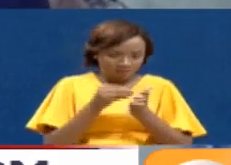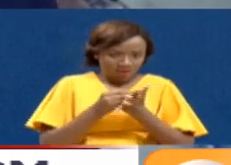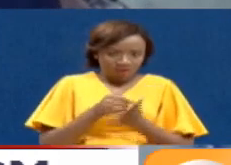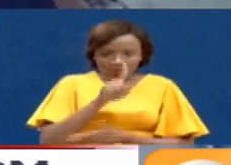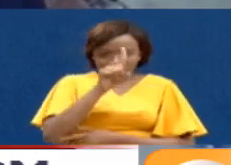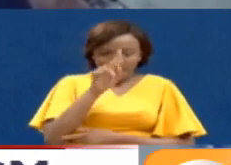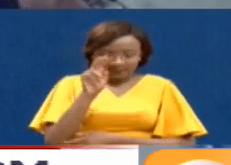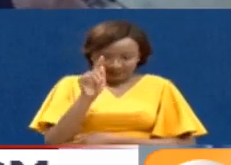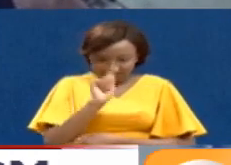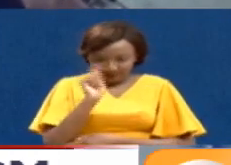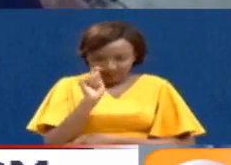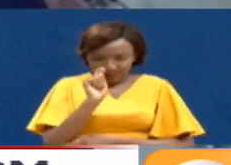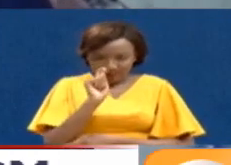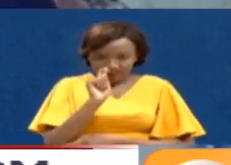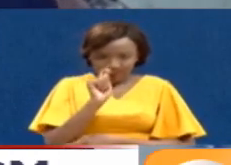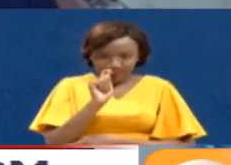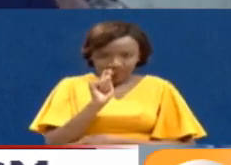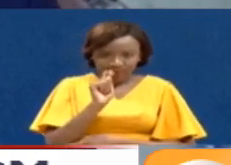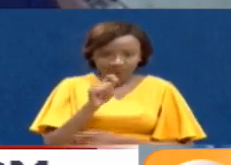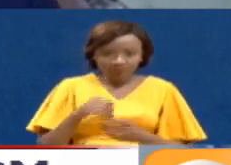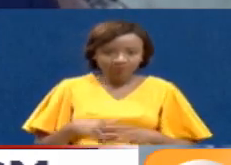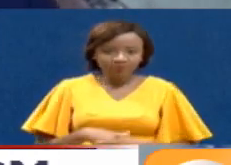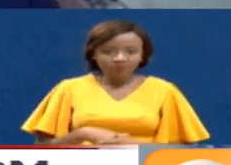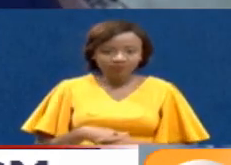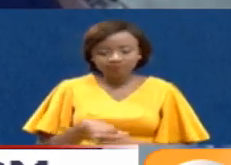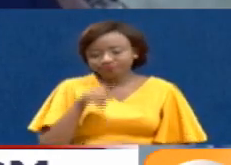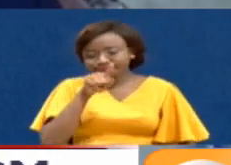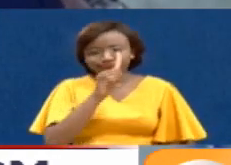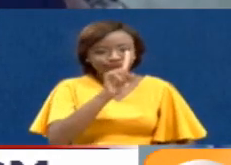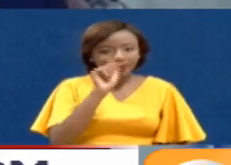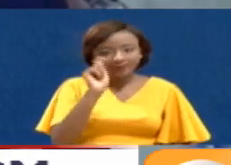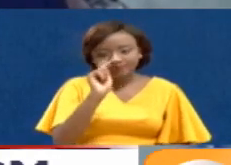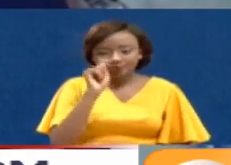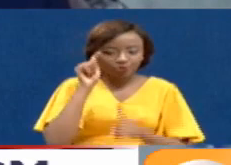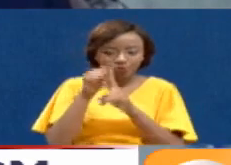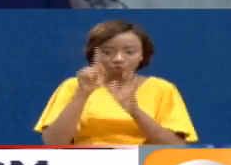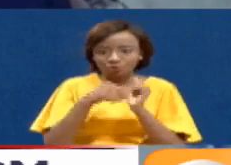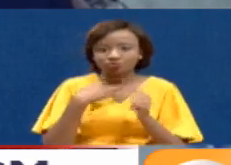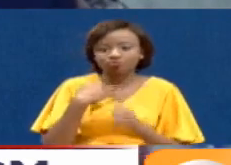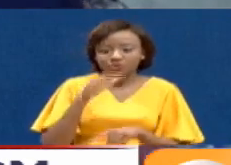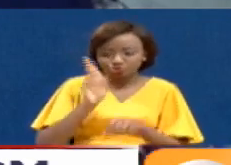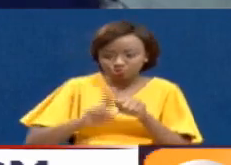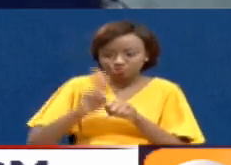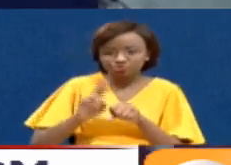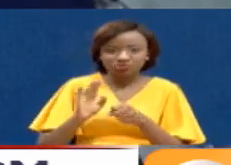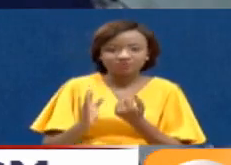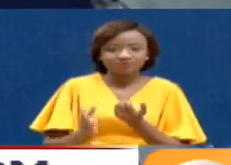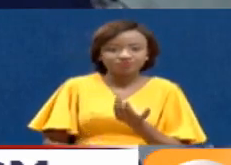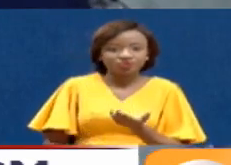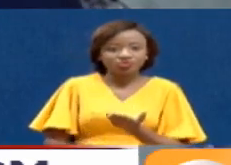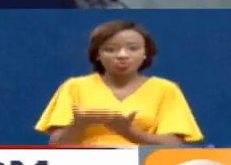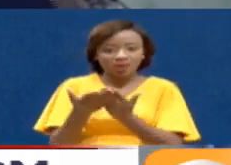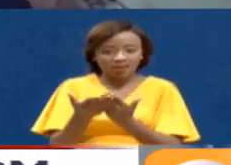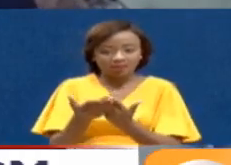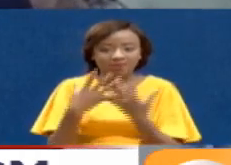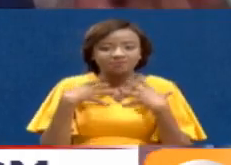$1 trillion again, which can be used for investing in support to